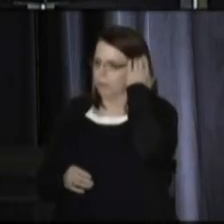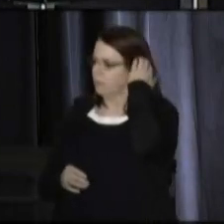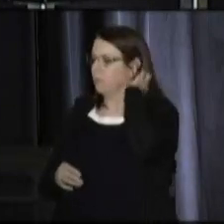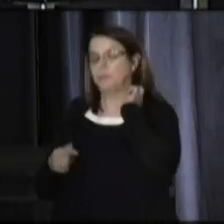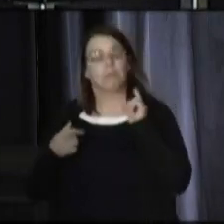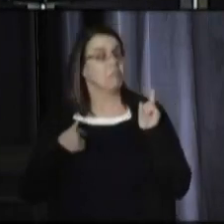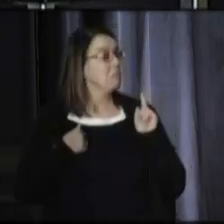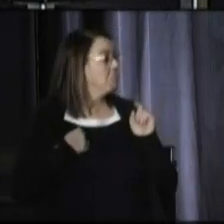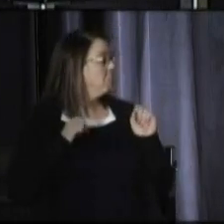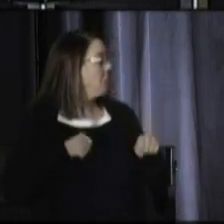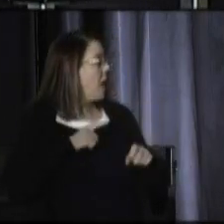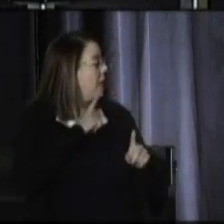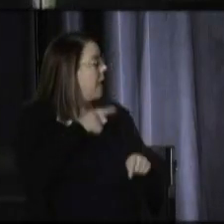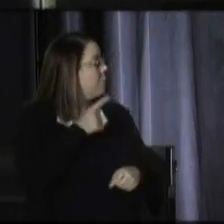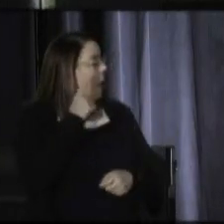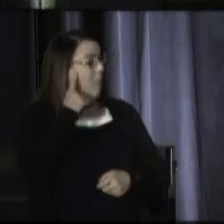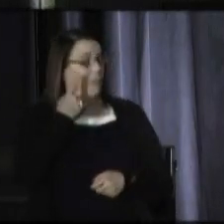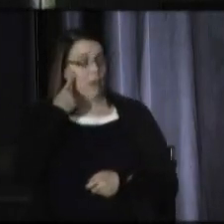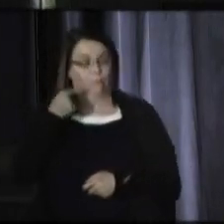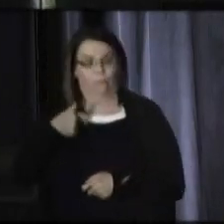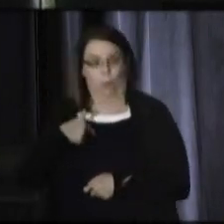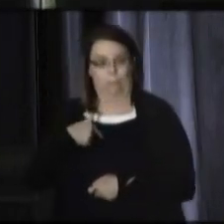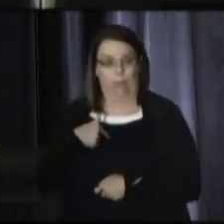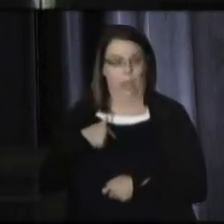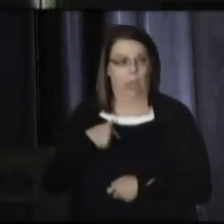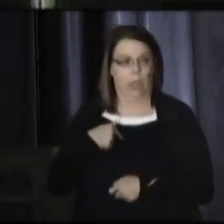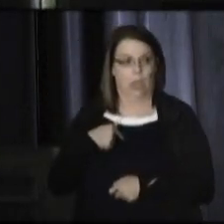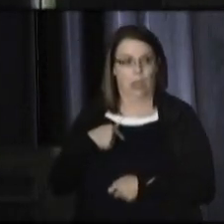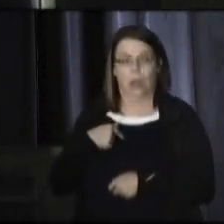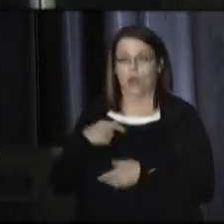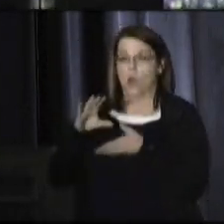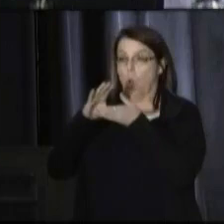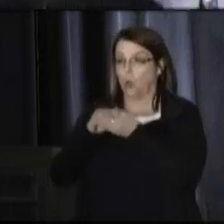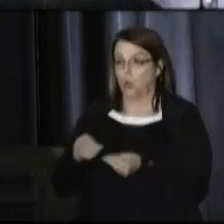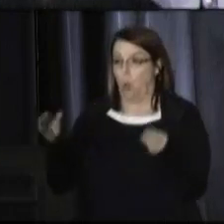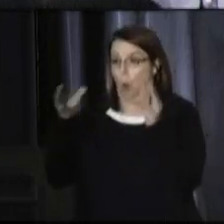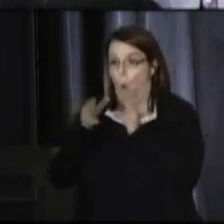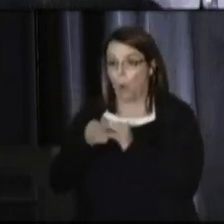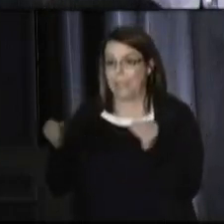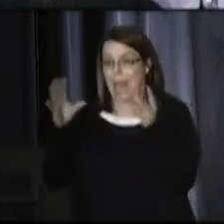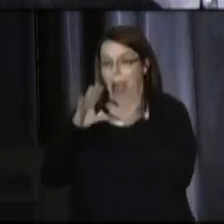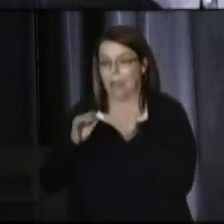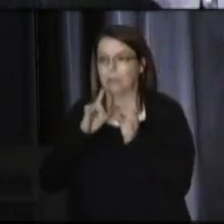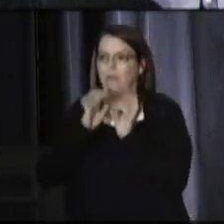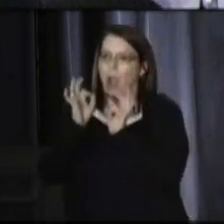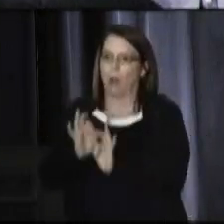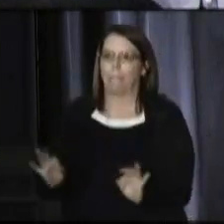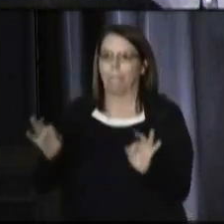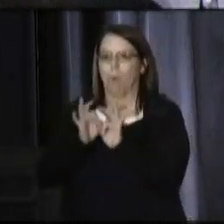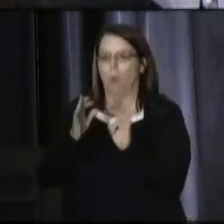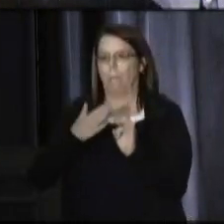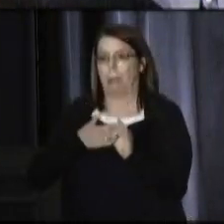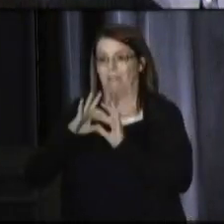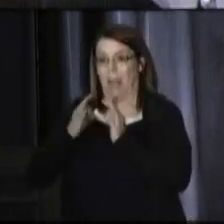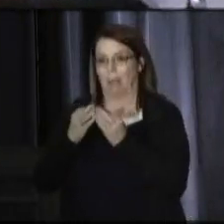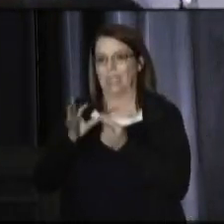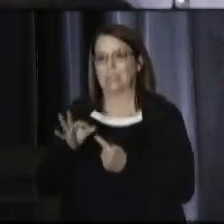cold, rented 5-foot space, and when I can't pay, they cross out my name, double shackle